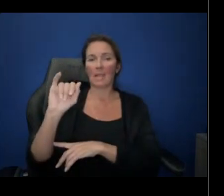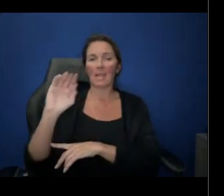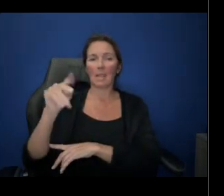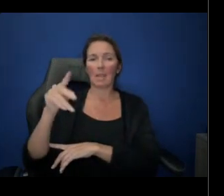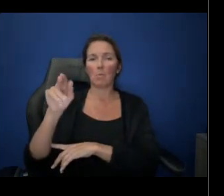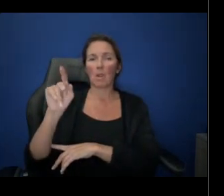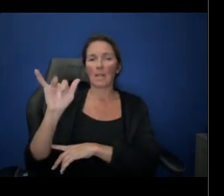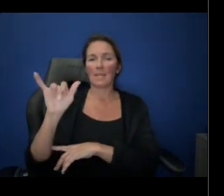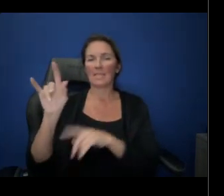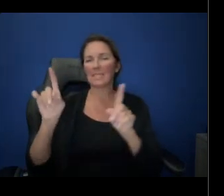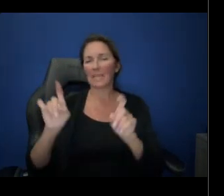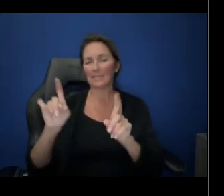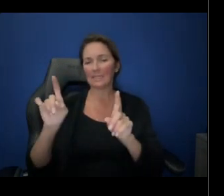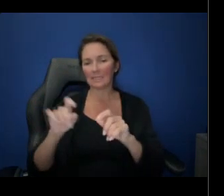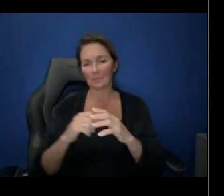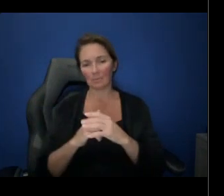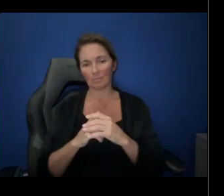impracticality test.